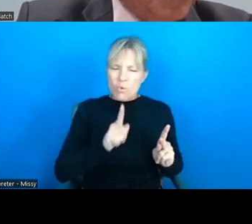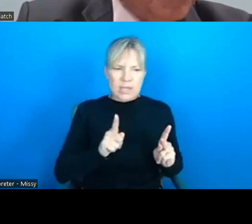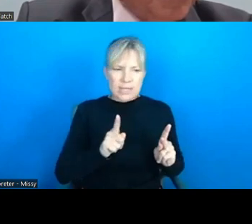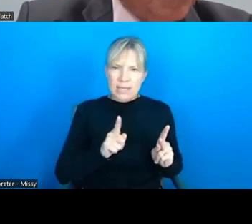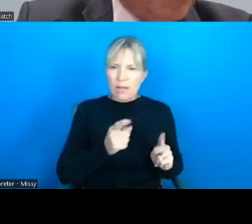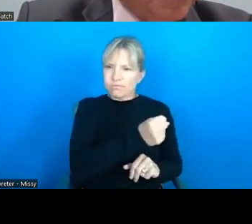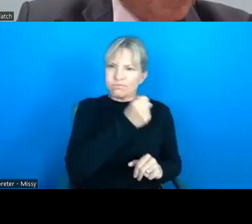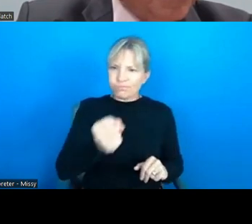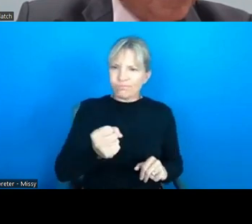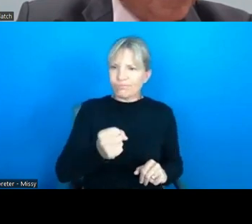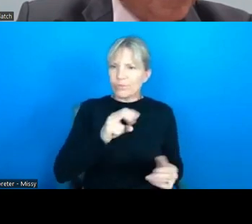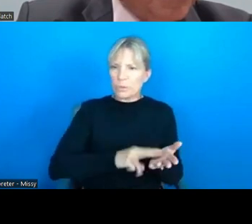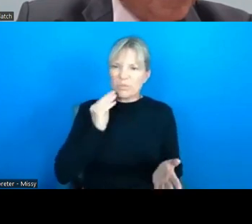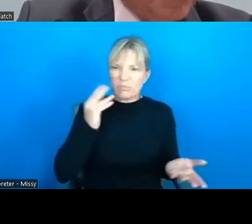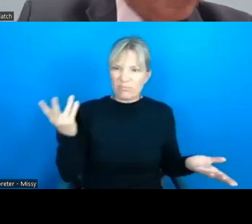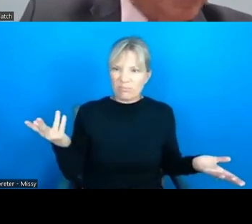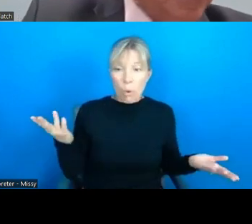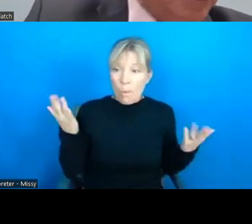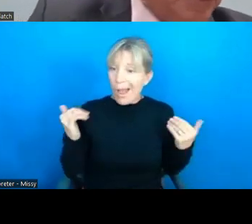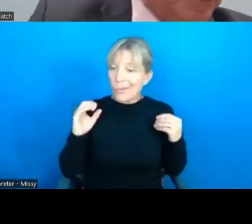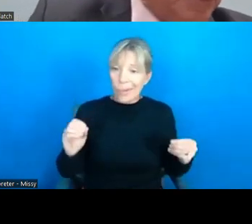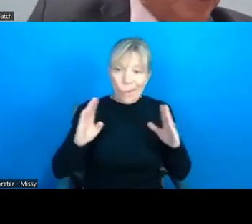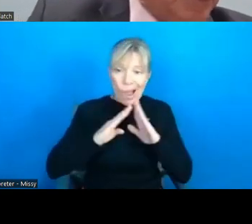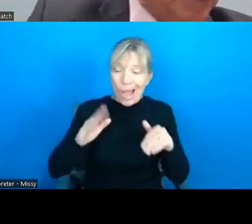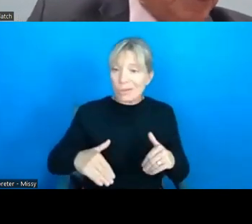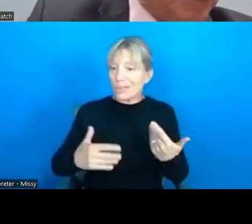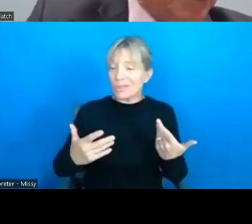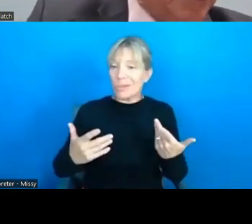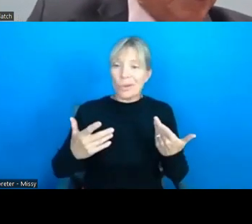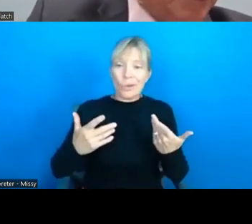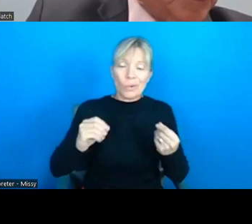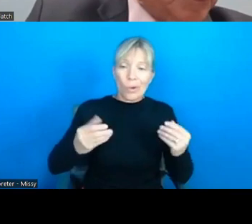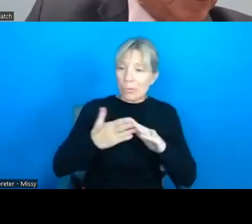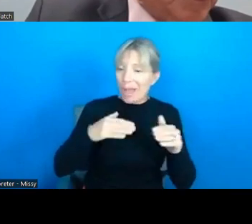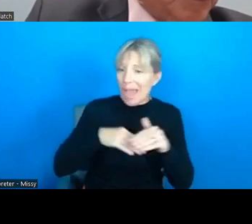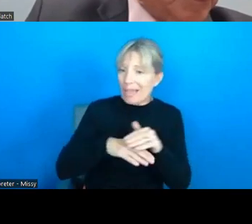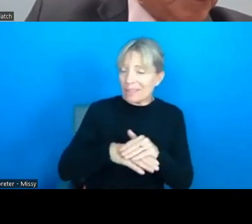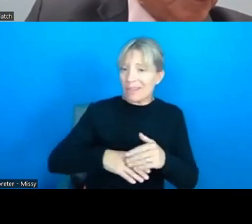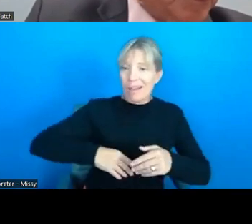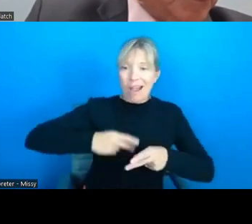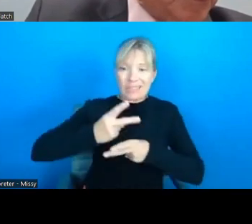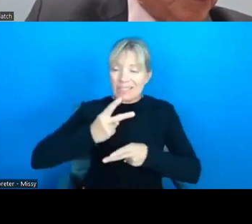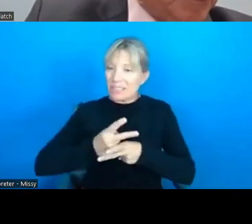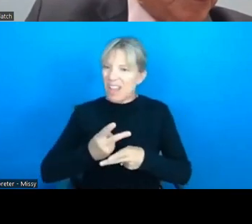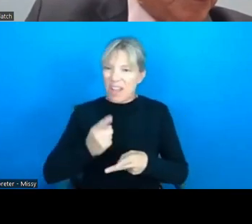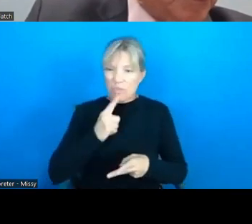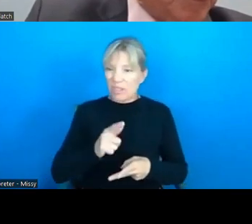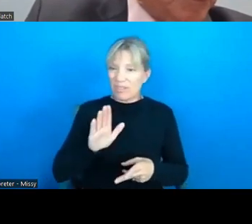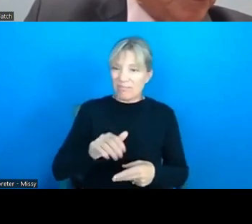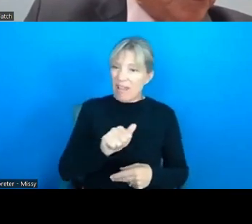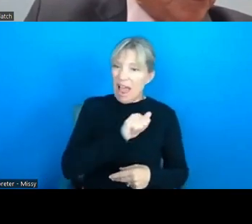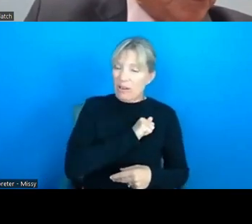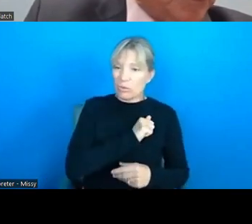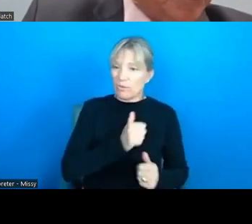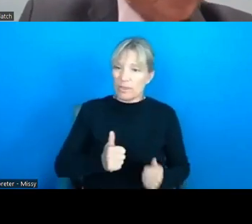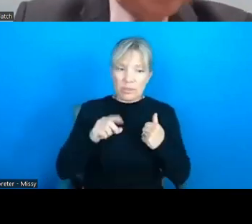nursing homes for lack of accessible housing, attendance, community access, and really attitudes toward living with disability